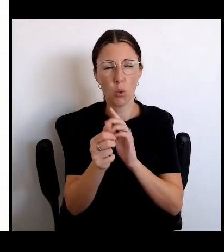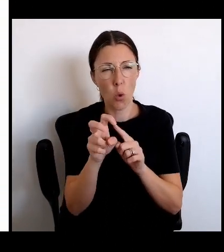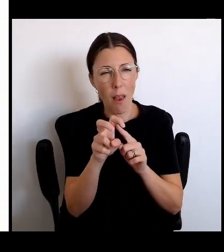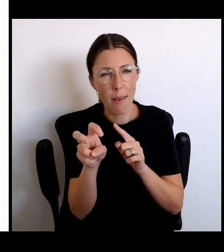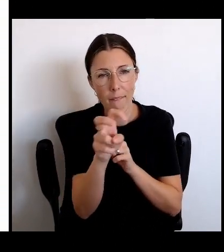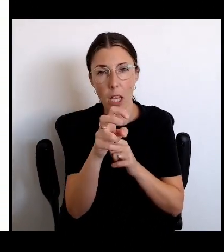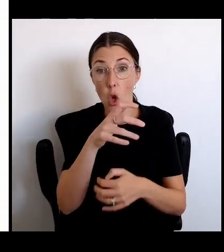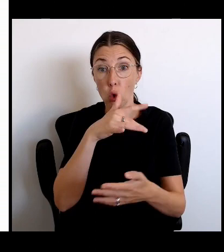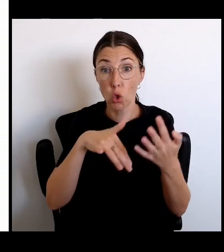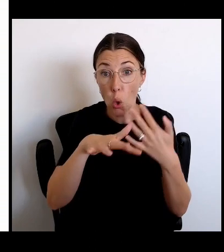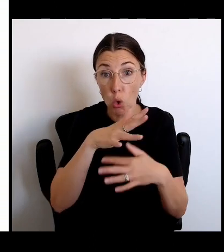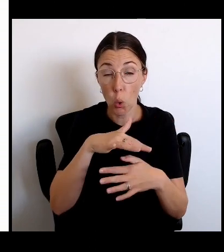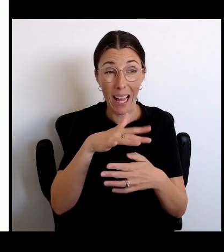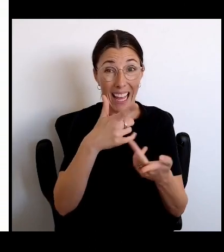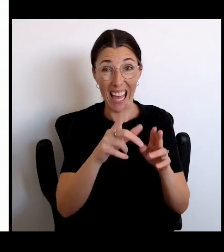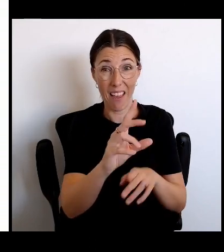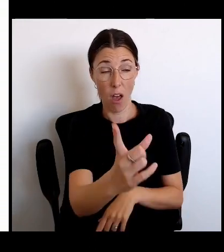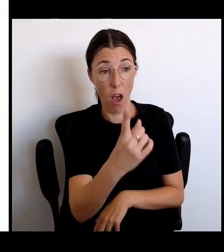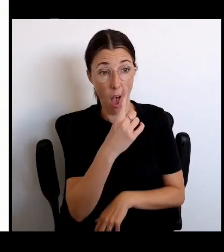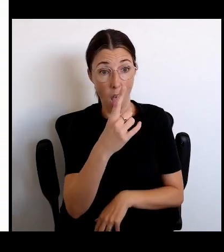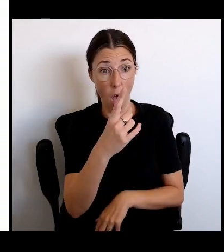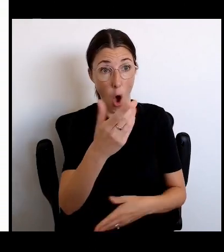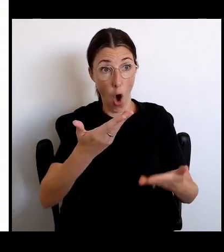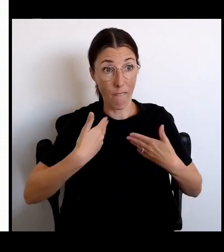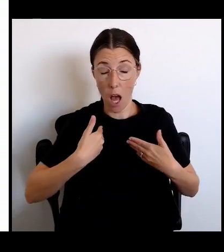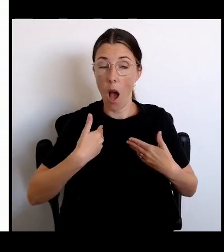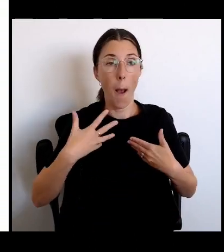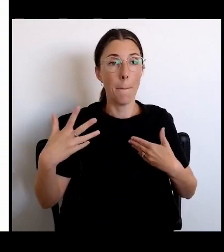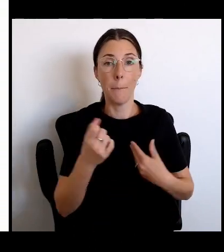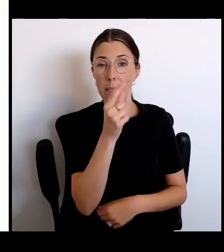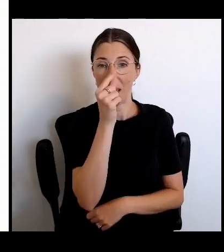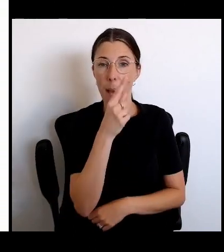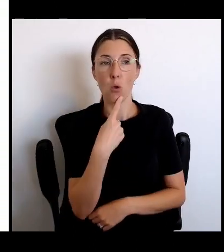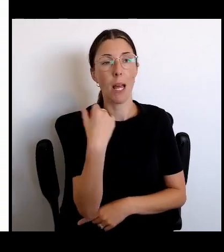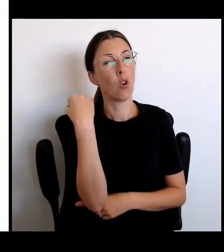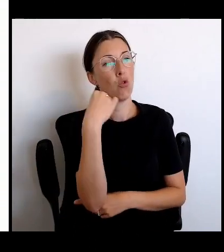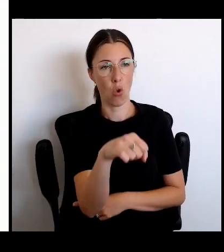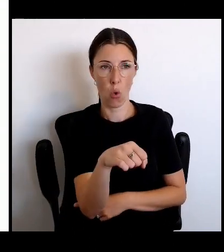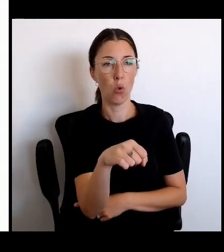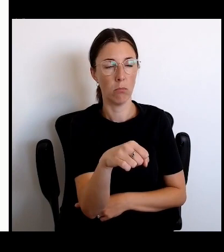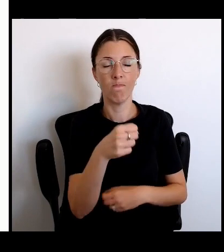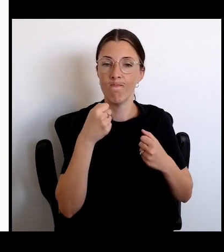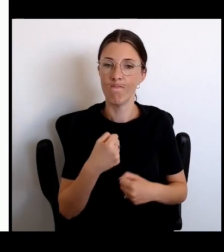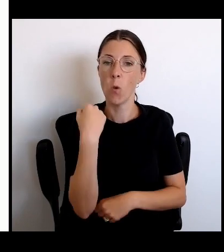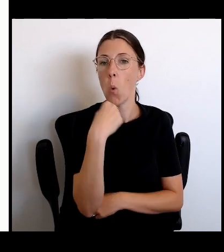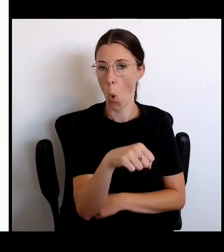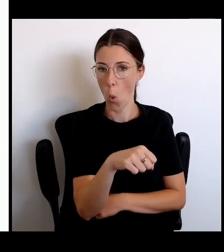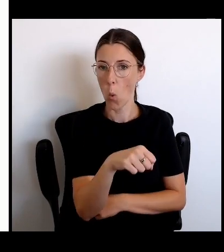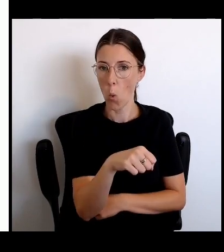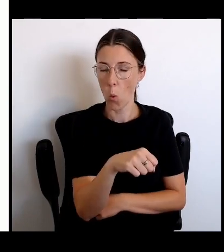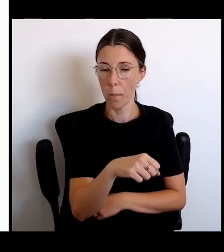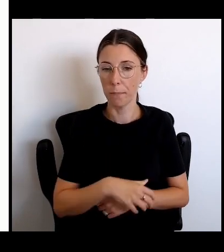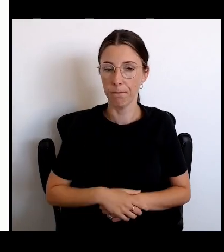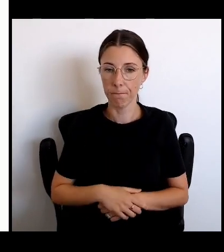conversations in order to say no and mean no. So the only thing we think is not helpful for this